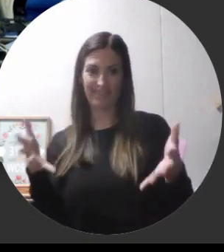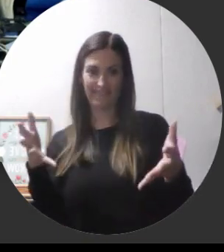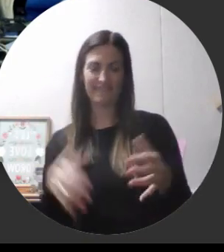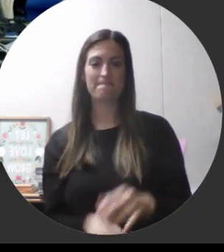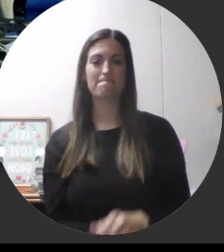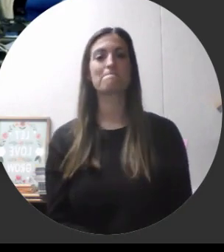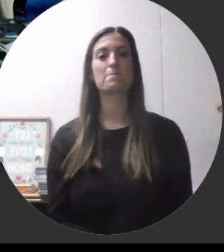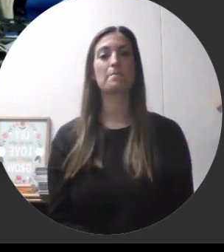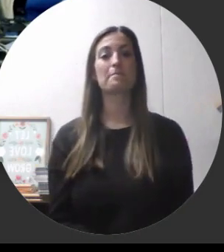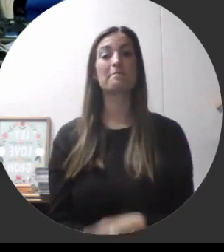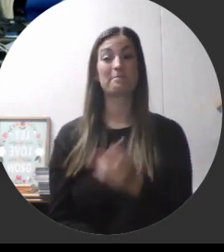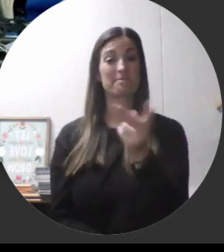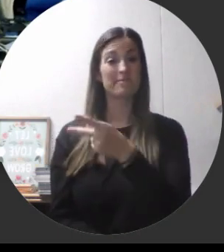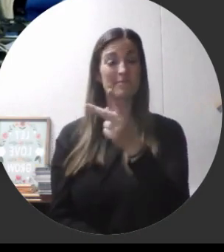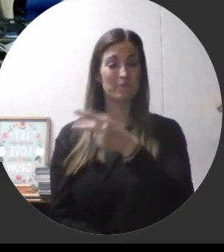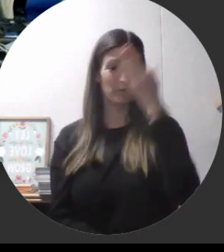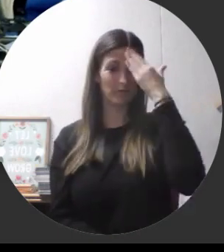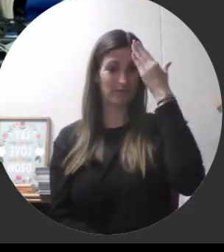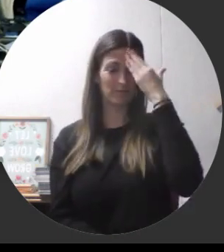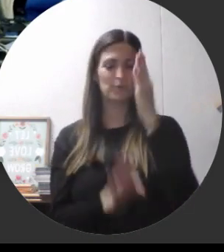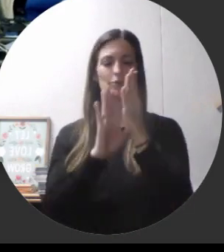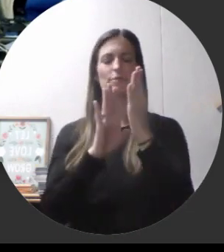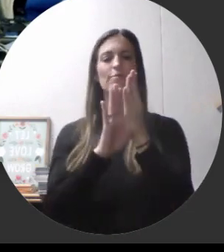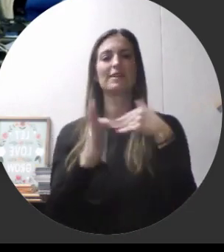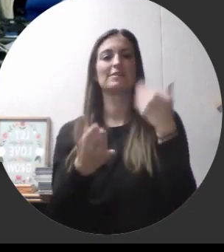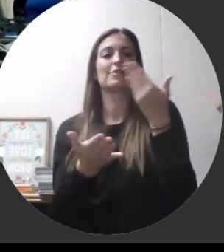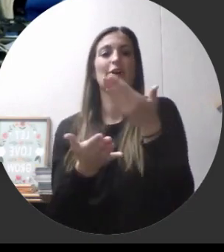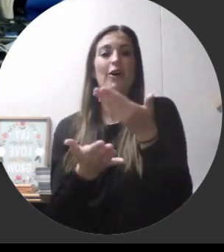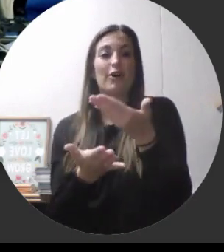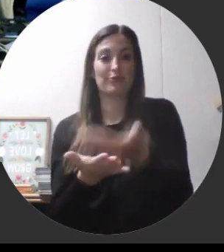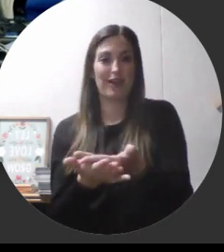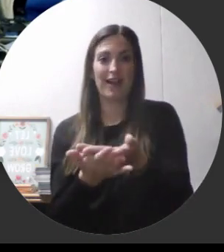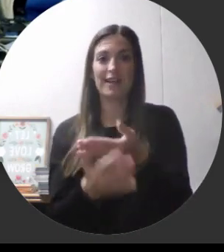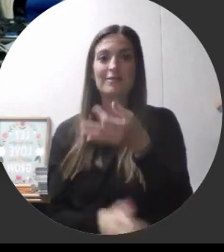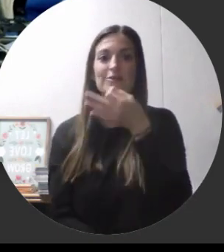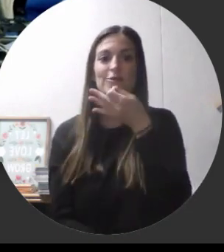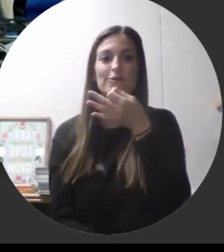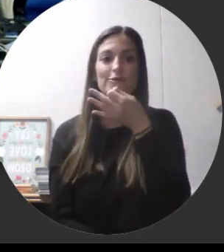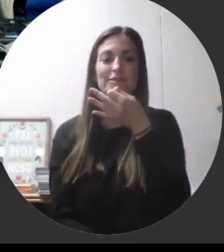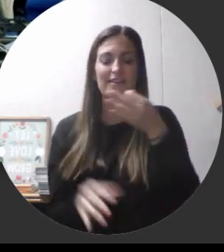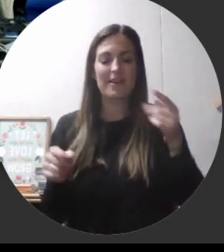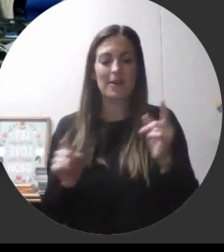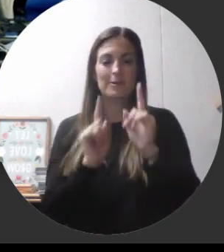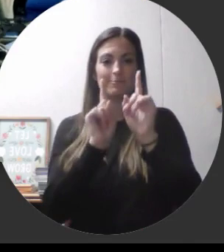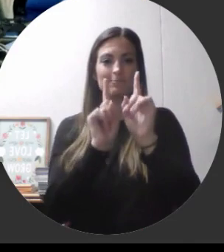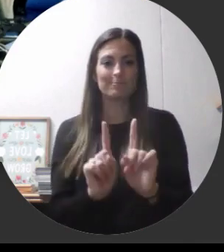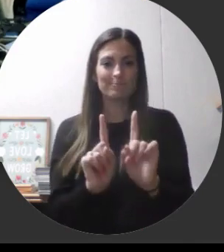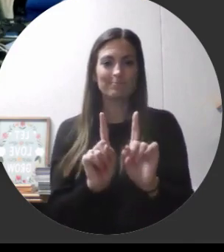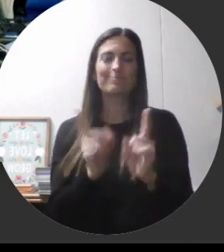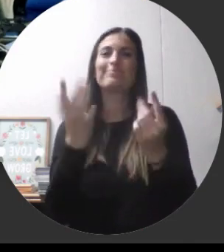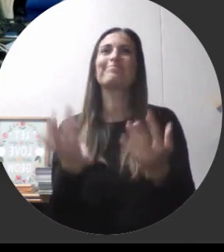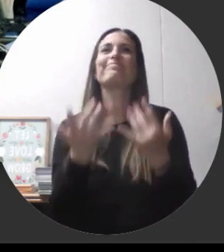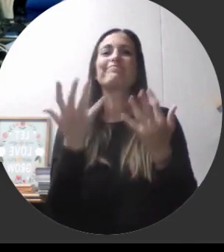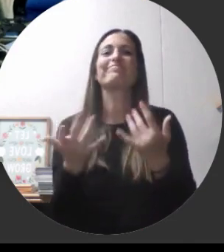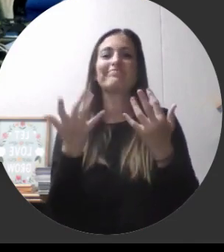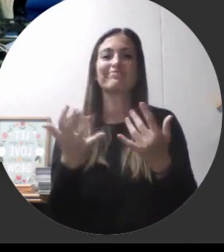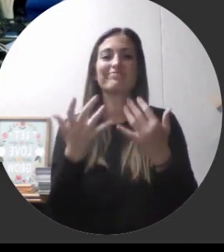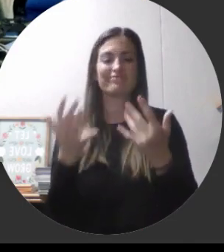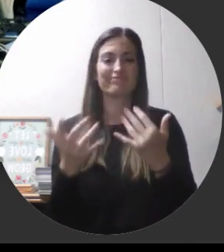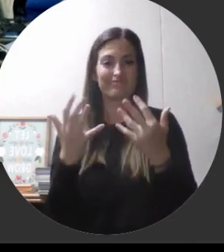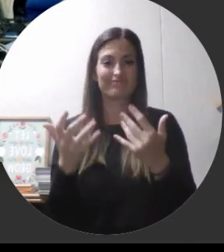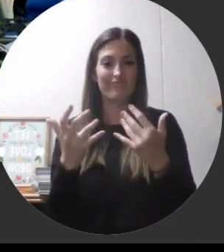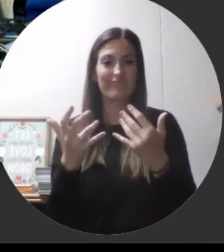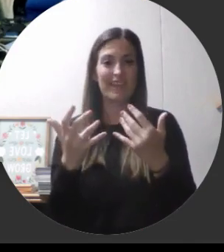Because they knew what time the bus arrived at the stop at the bottom of the glen, they were ready and waiting on the road outside the small white house when the